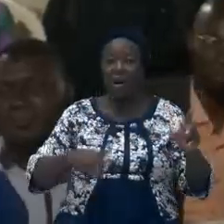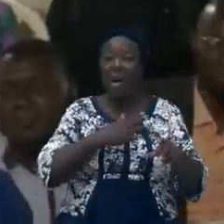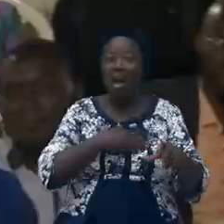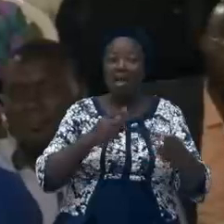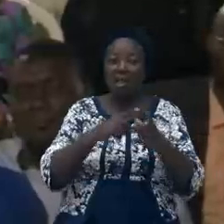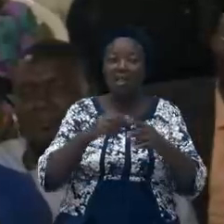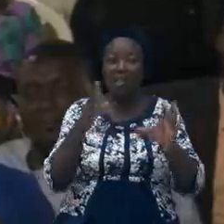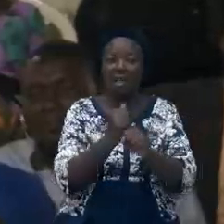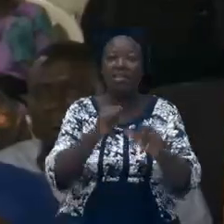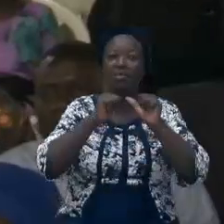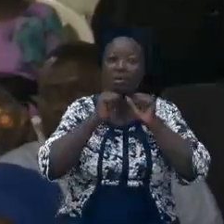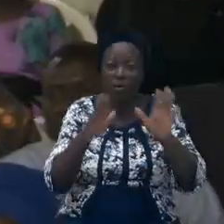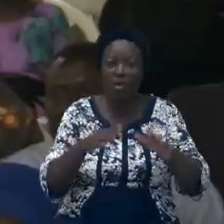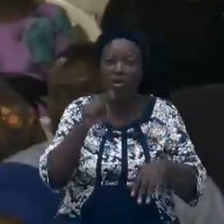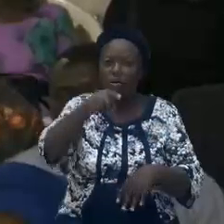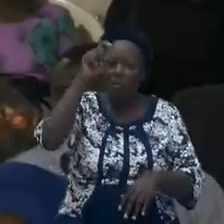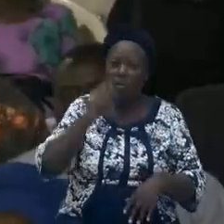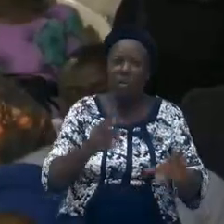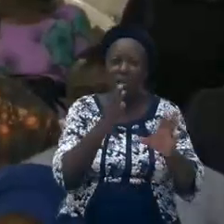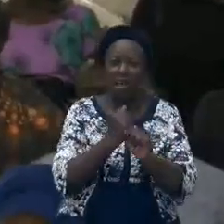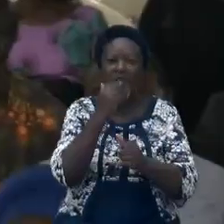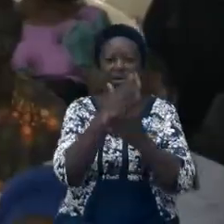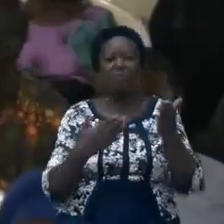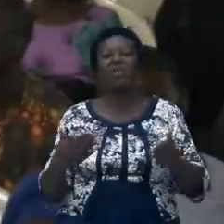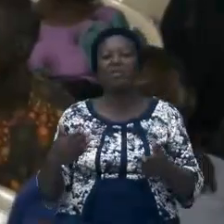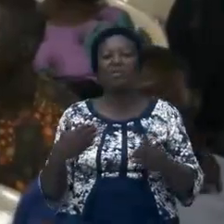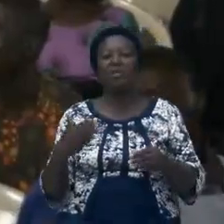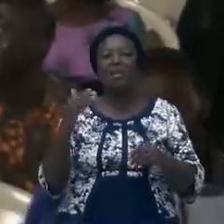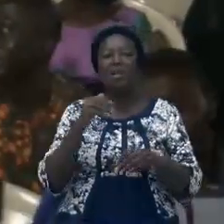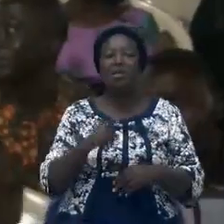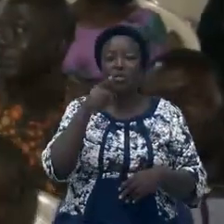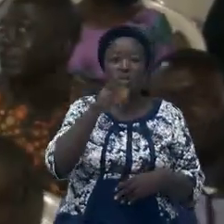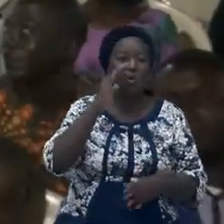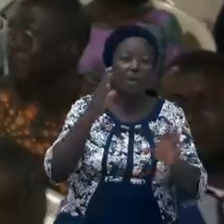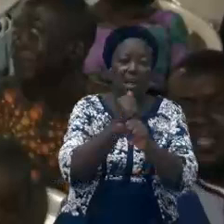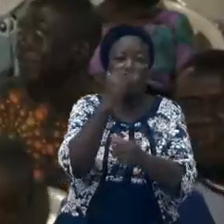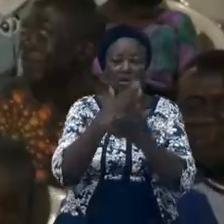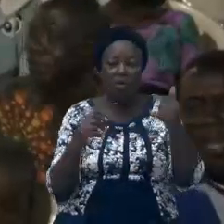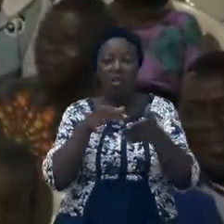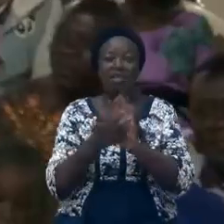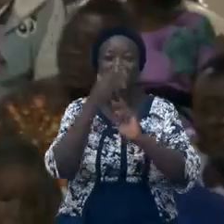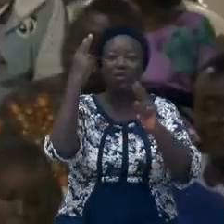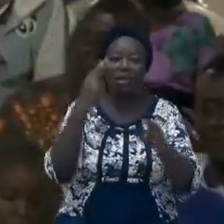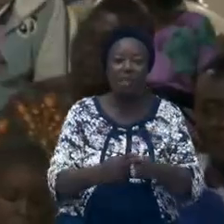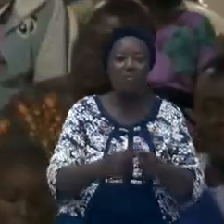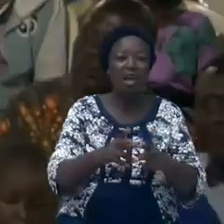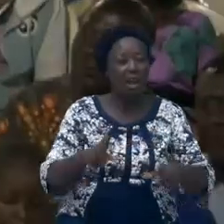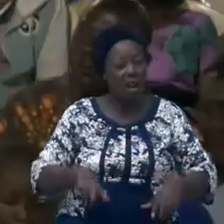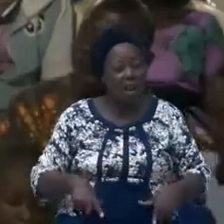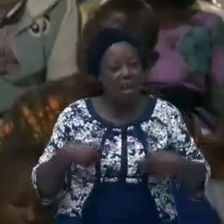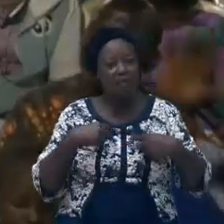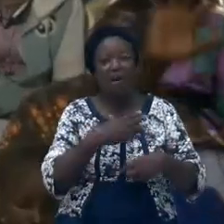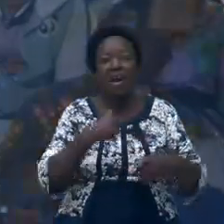come to the presence of the Lord and get nothing. You must get something. You will